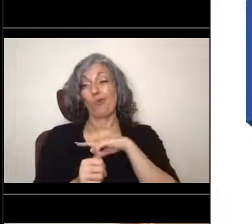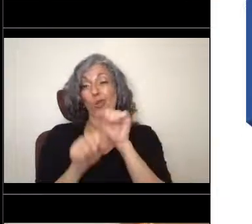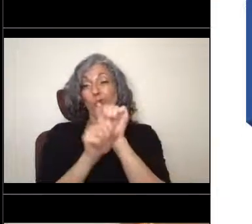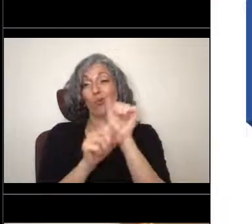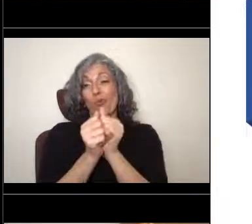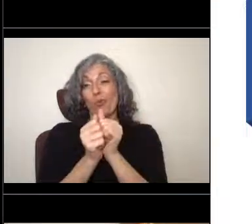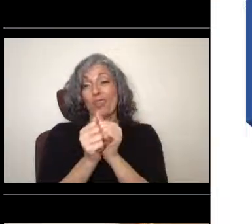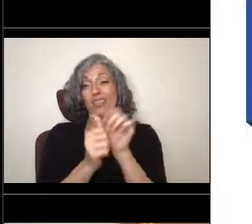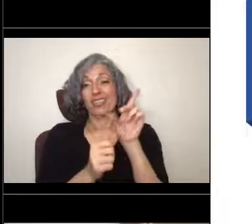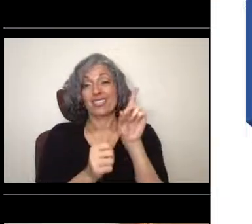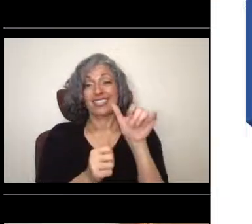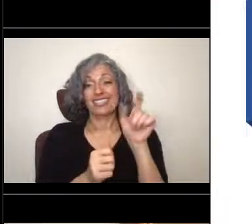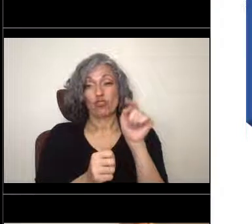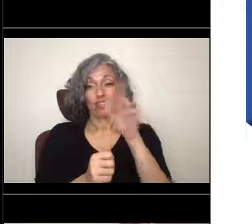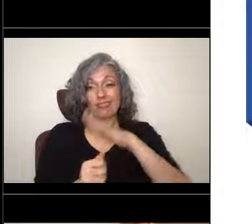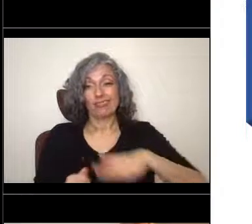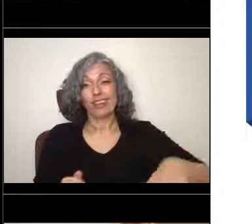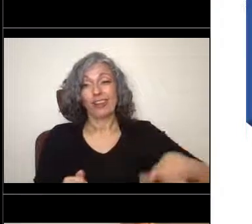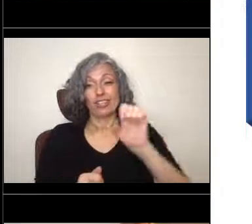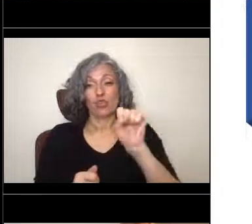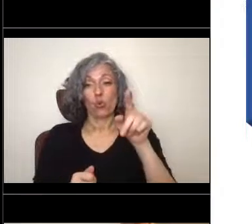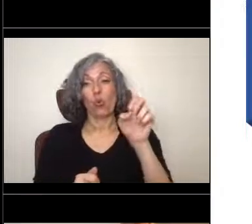on previous scoring,